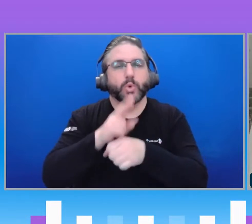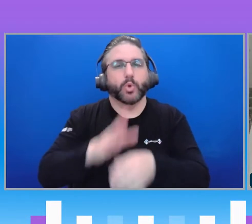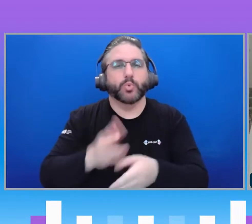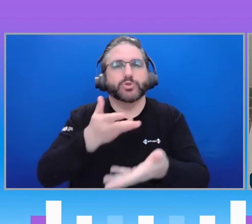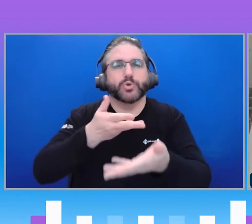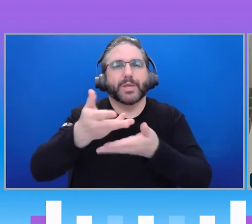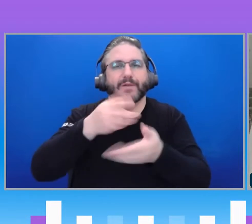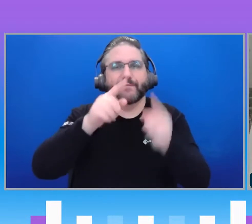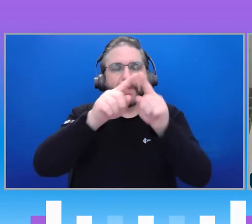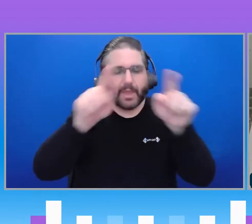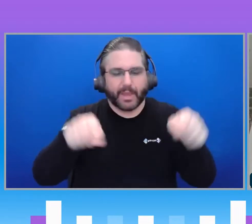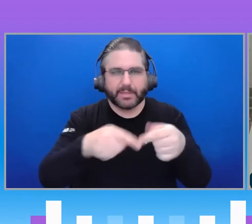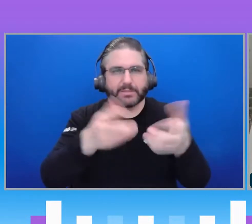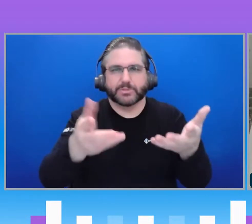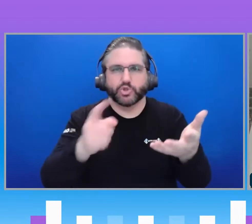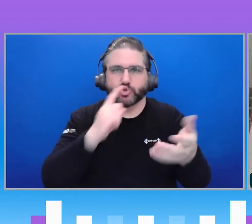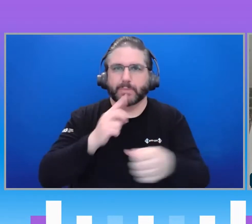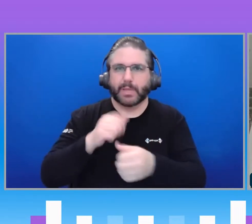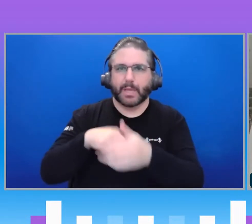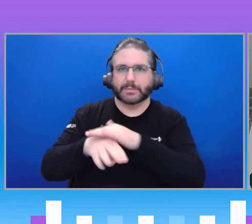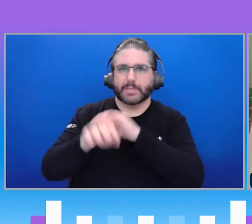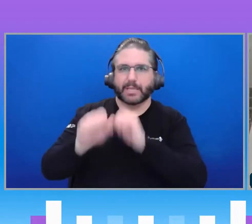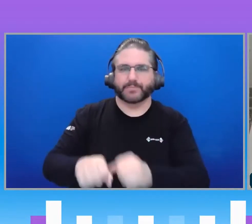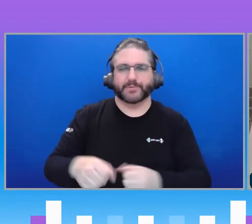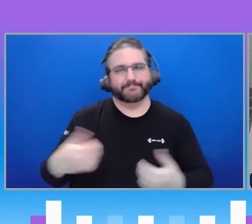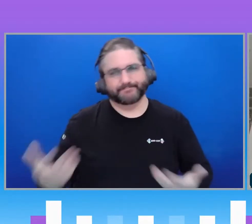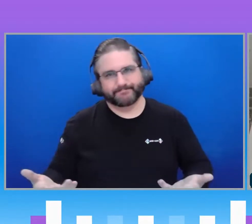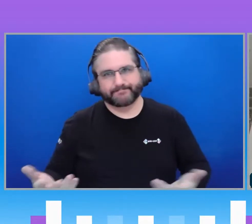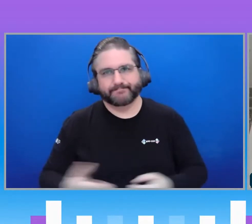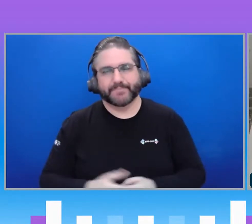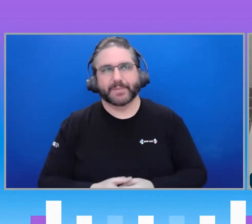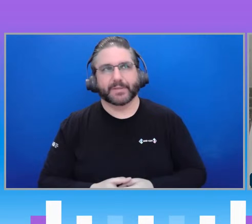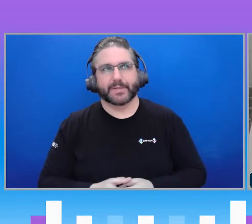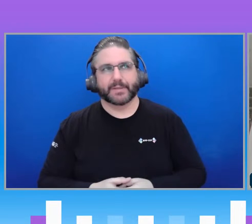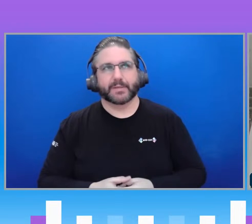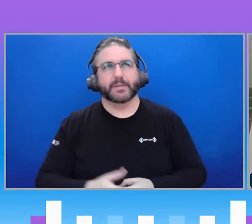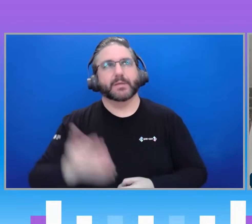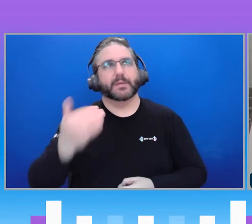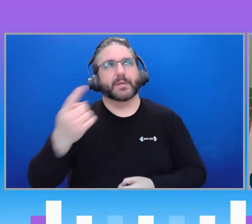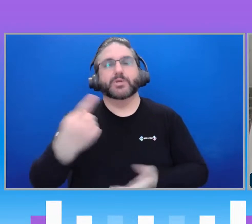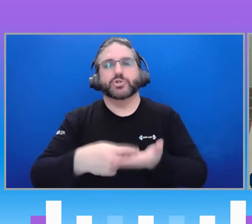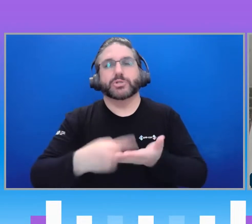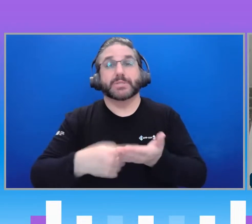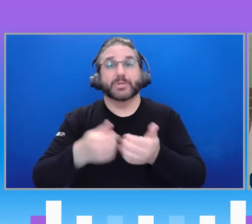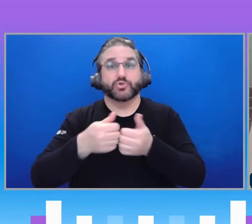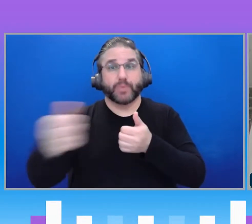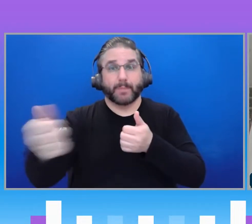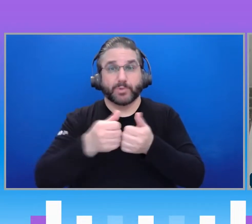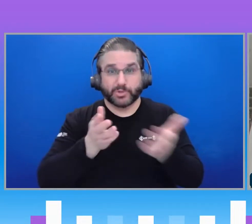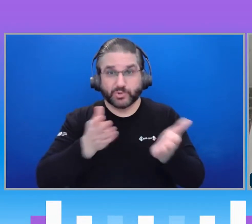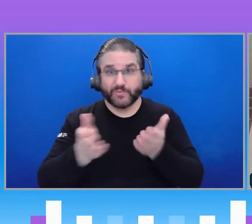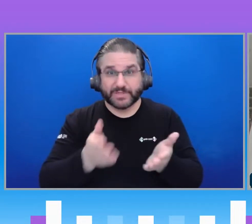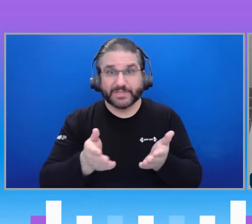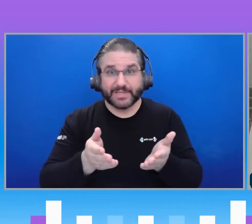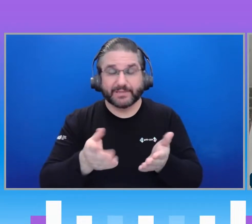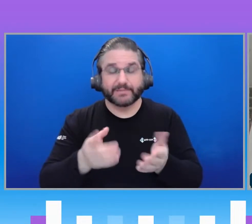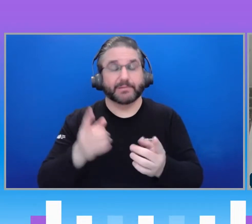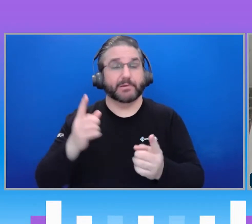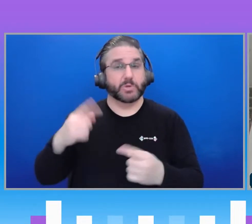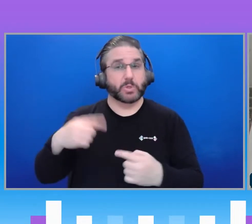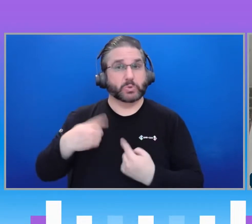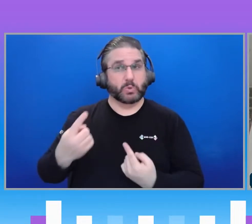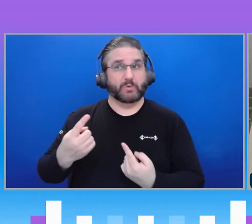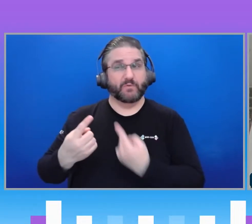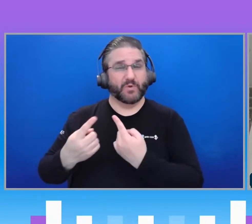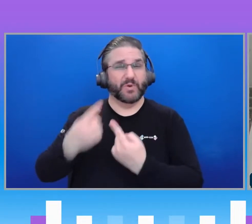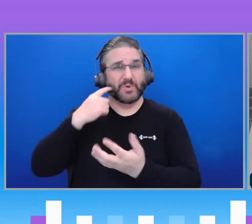in the market. Transport services, as you saw in Imma's presentation, the focus is very much on the digital